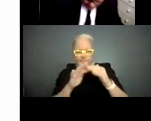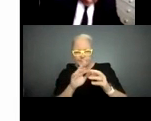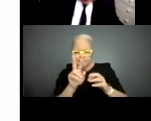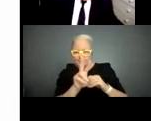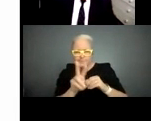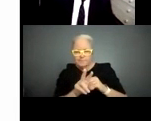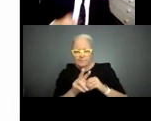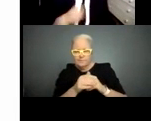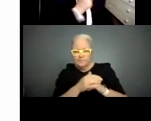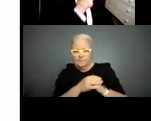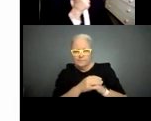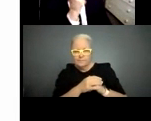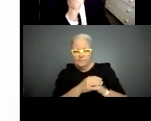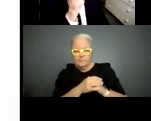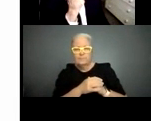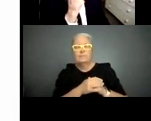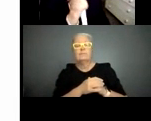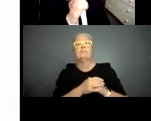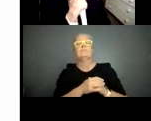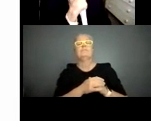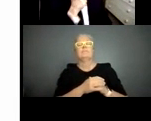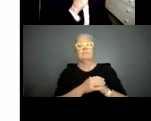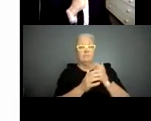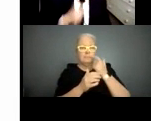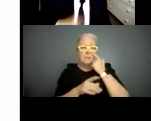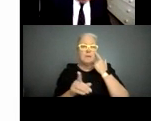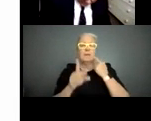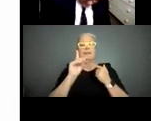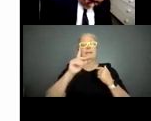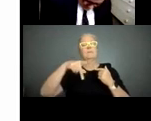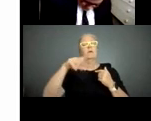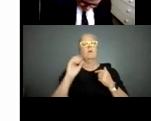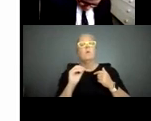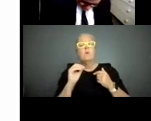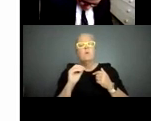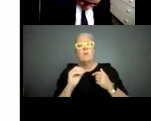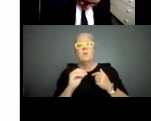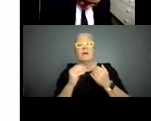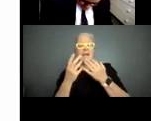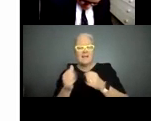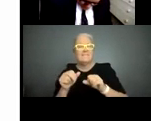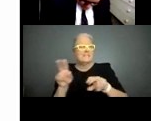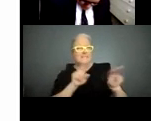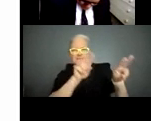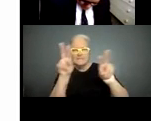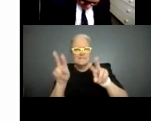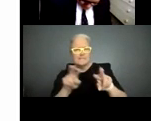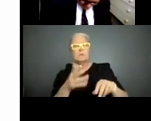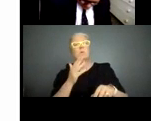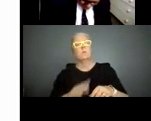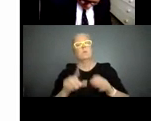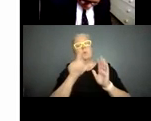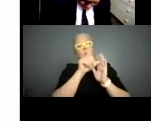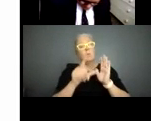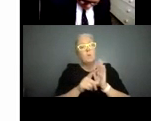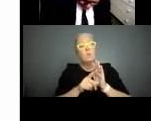This goes to tell us that there are cooperative measures among DPOs, concerned stakeholders, enabling law and government backing. The framework